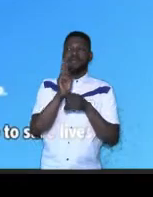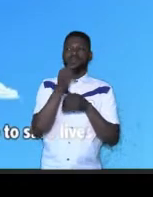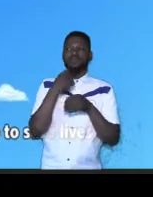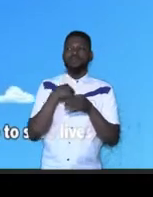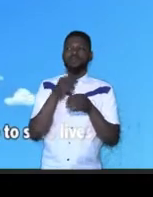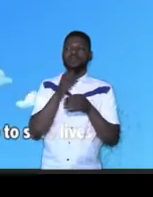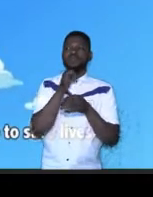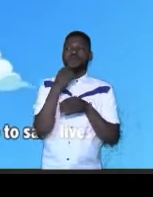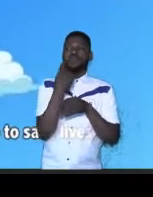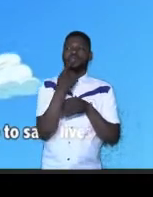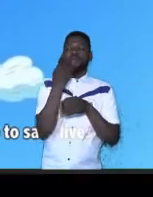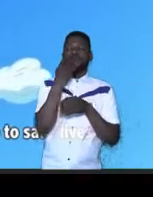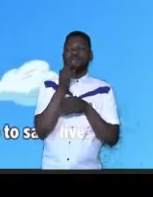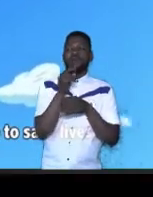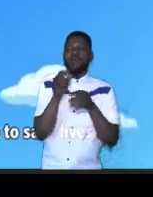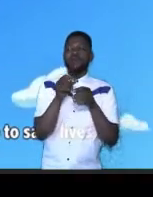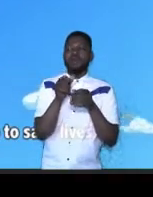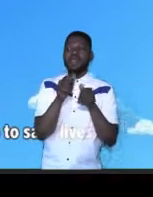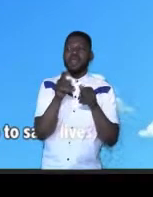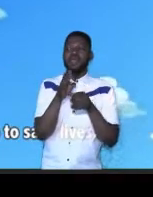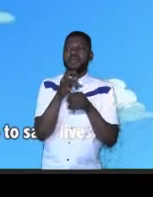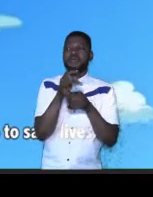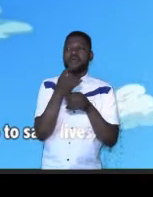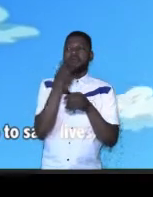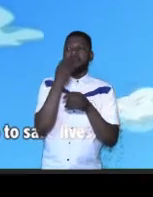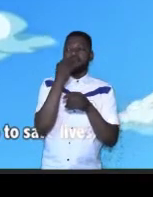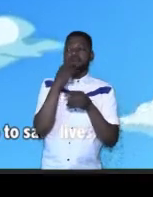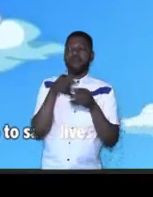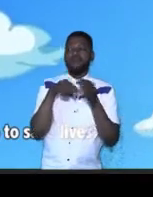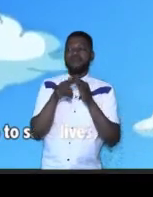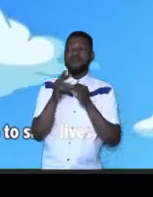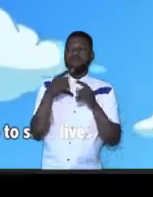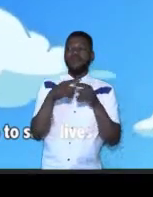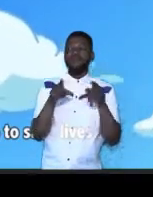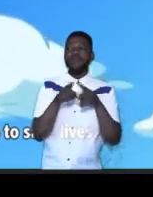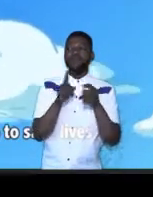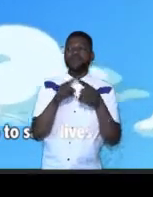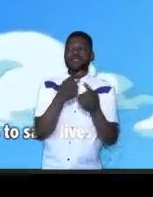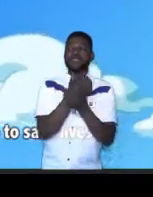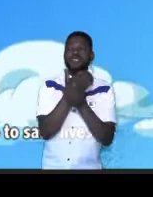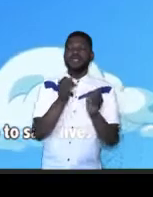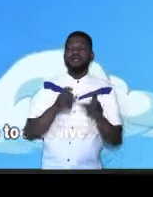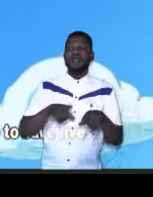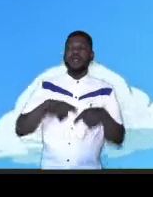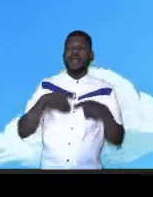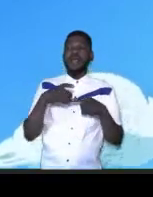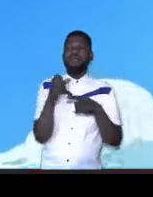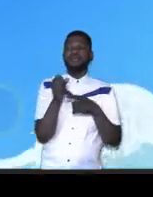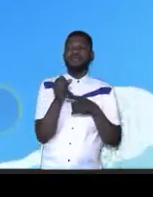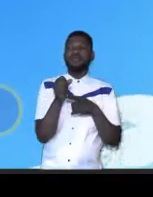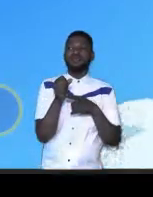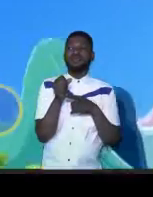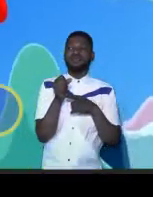You can use me not only for aerial fun view, but also to save lives.